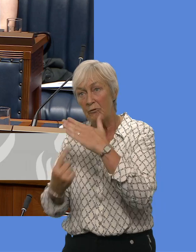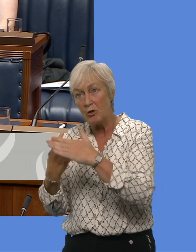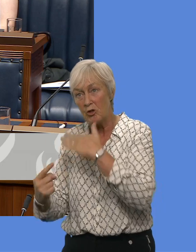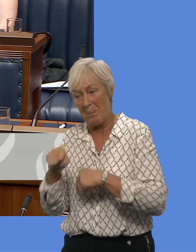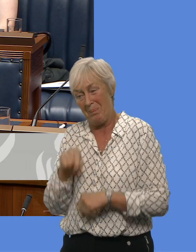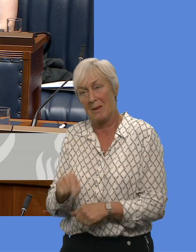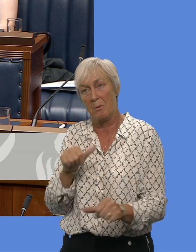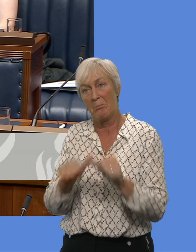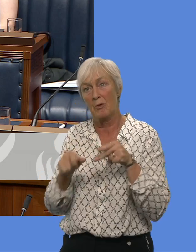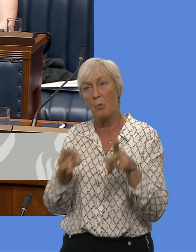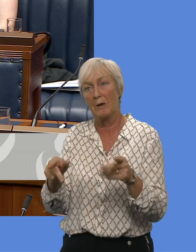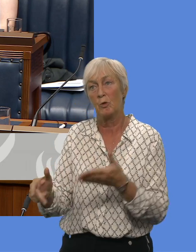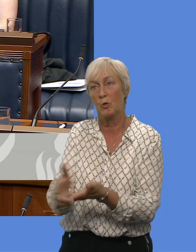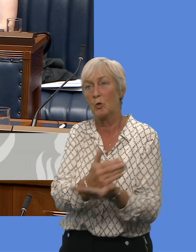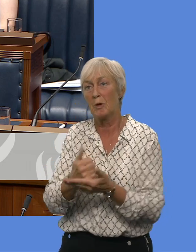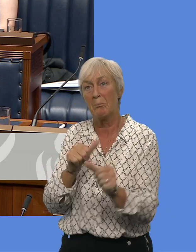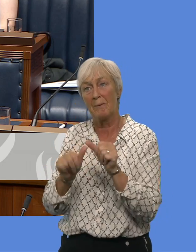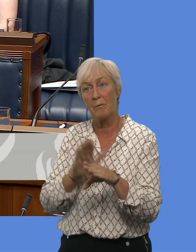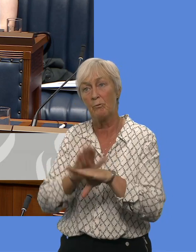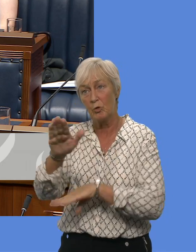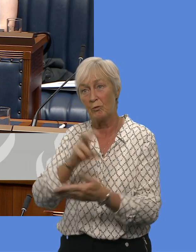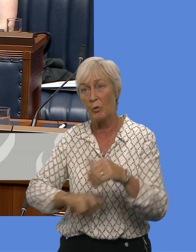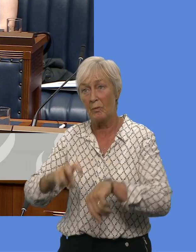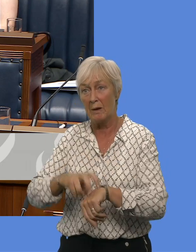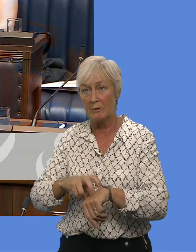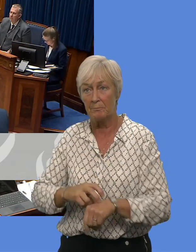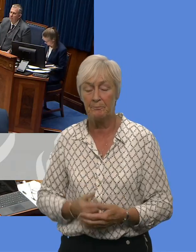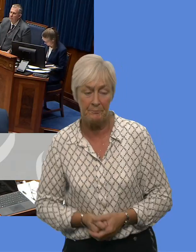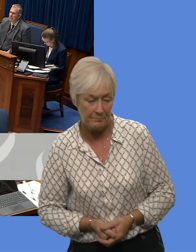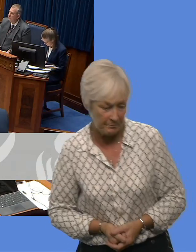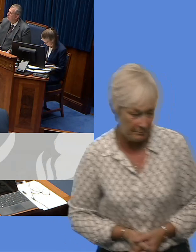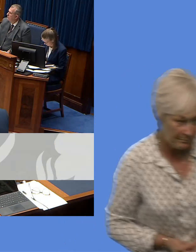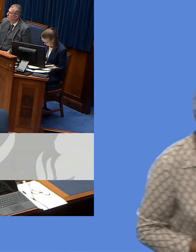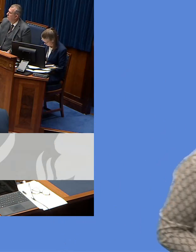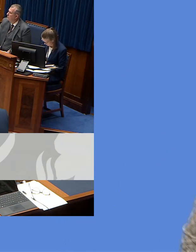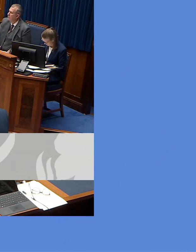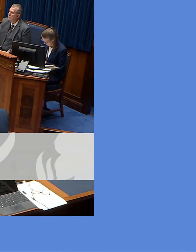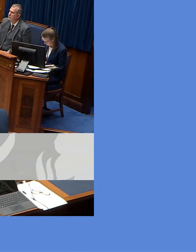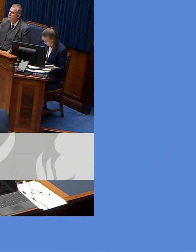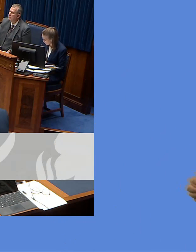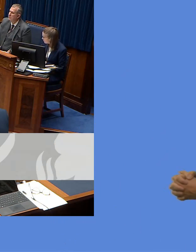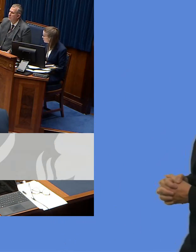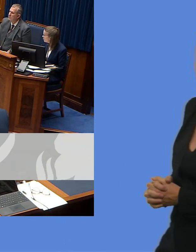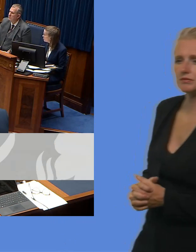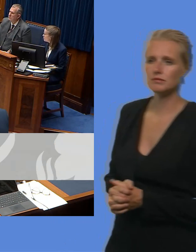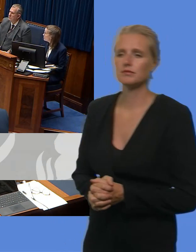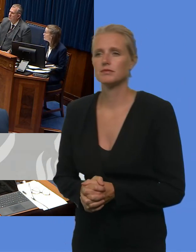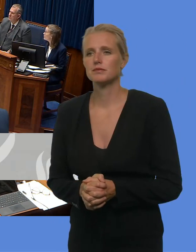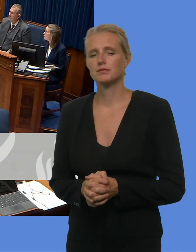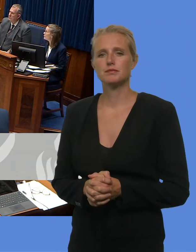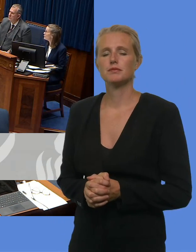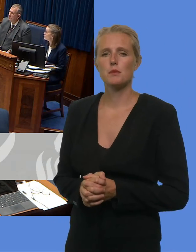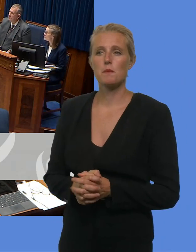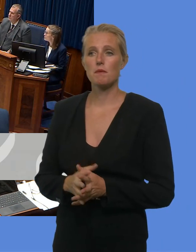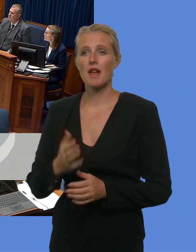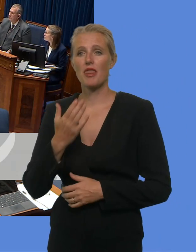is the best way to secure that better and brighter future for Northern Ireland. Mr. Kelly. I'm going weakest last night, I thank the Minister, and